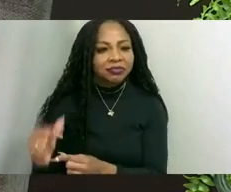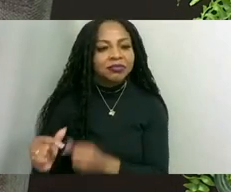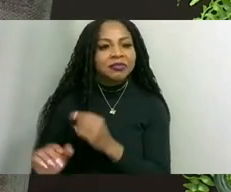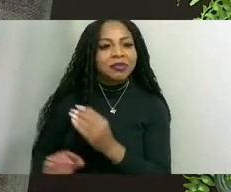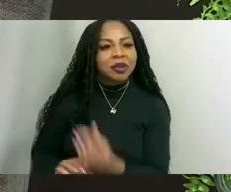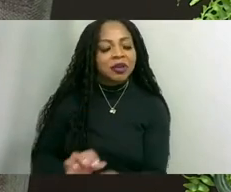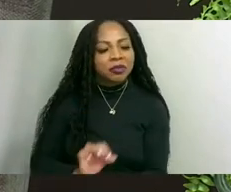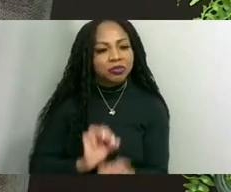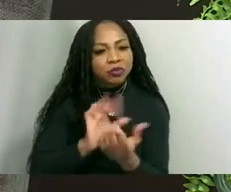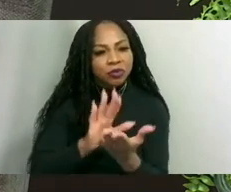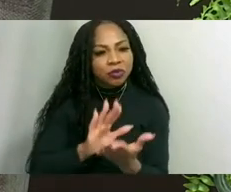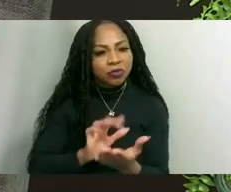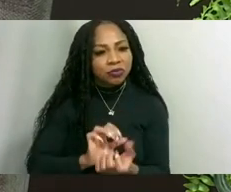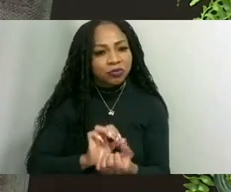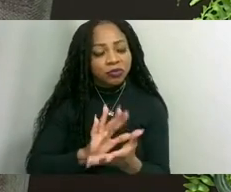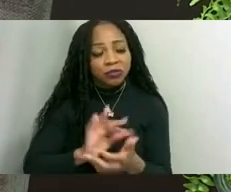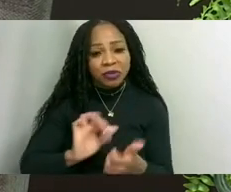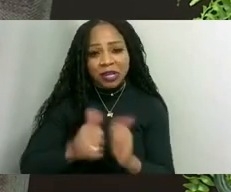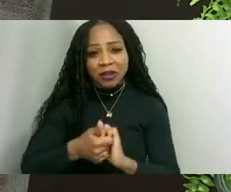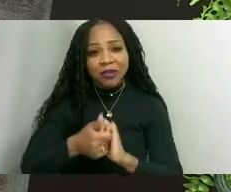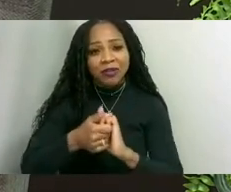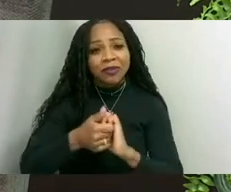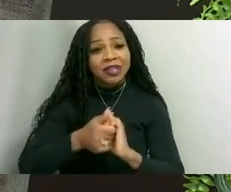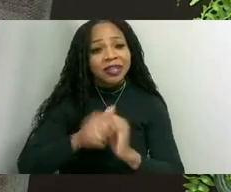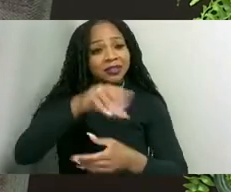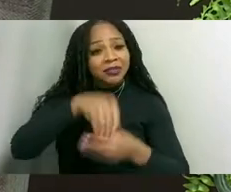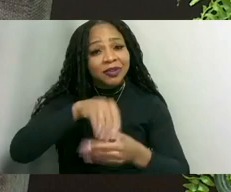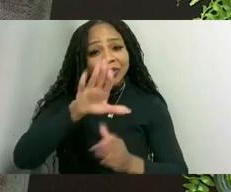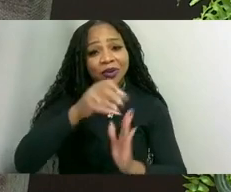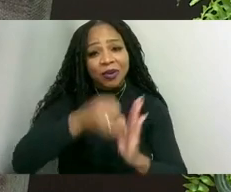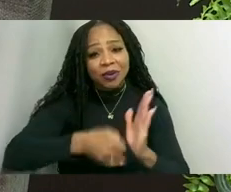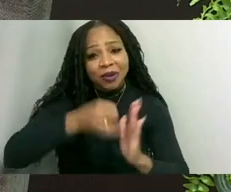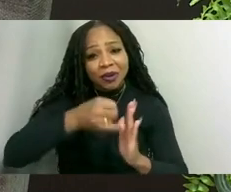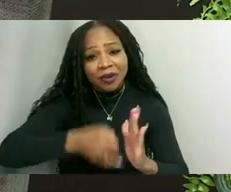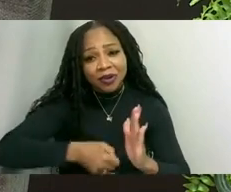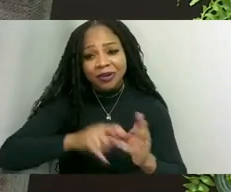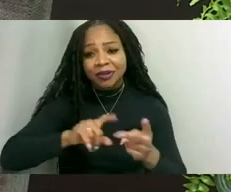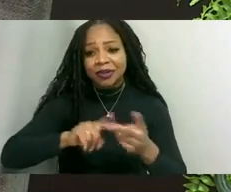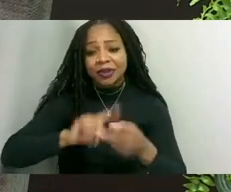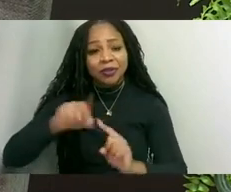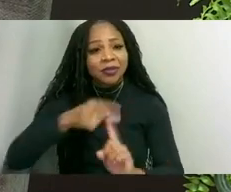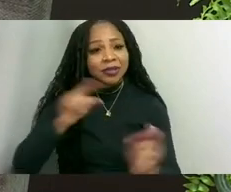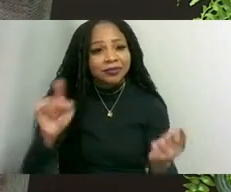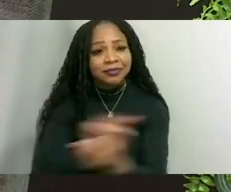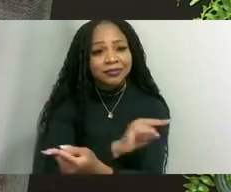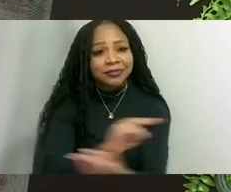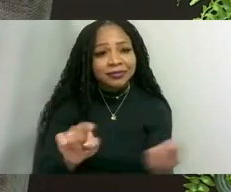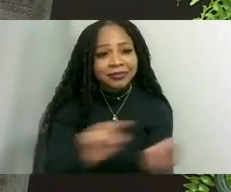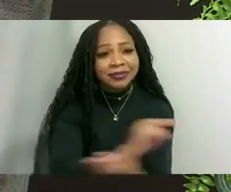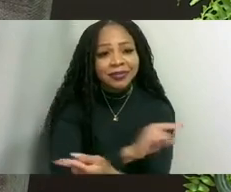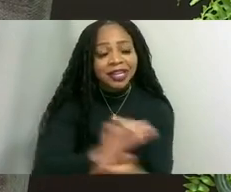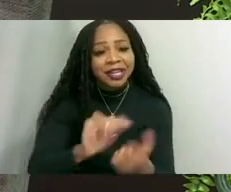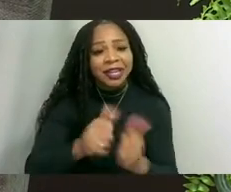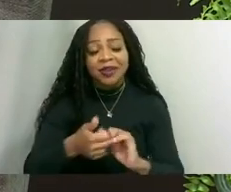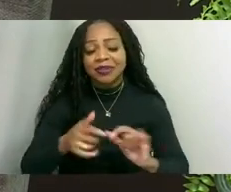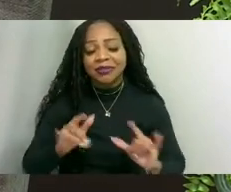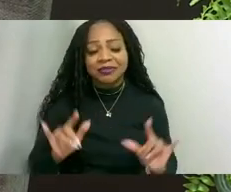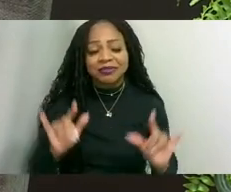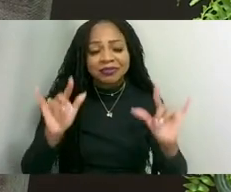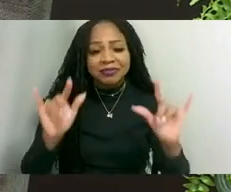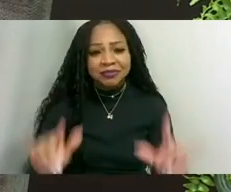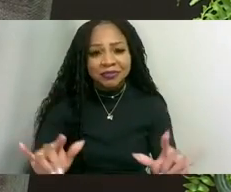the stories that you tell, in the people that you meet, and the way that you love them so hard in these